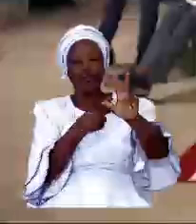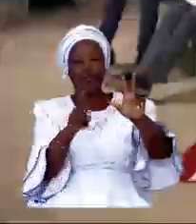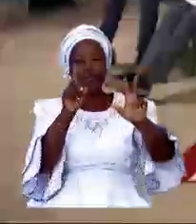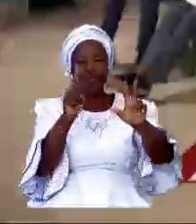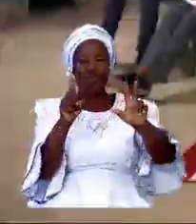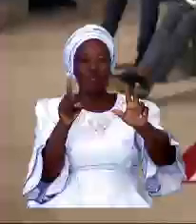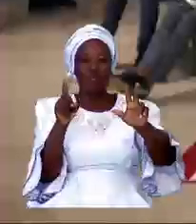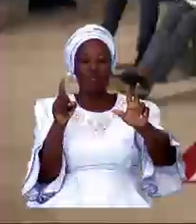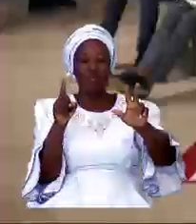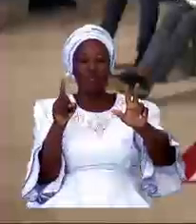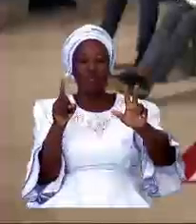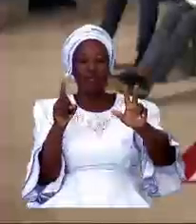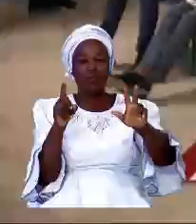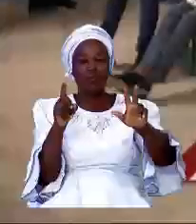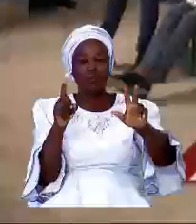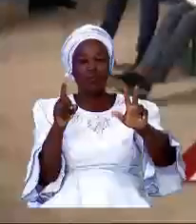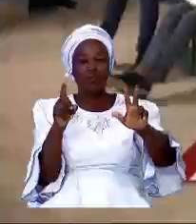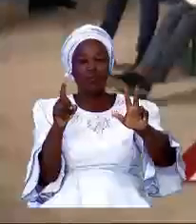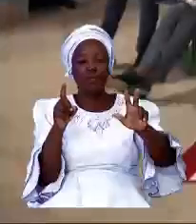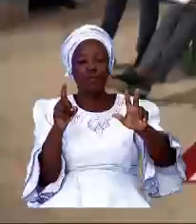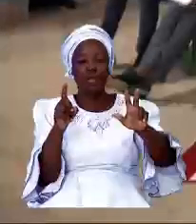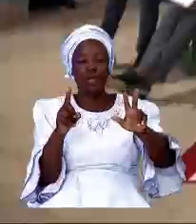your Bible.